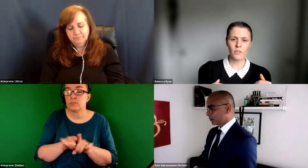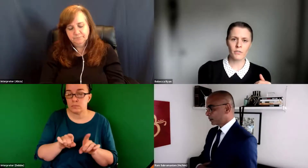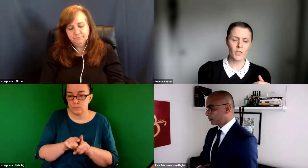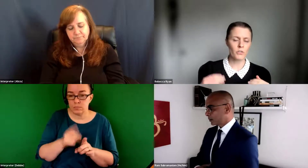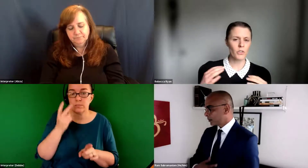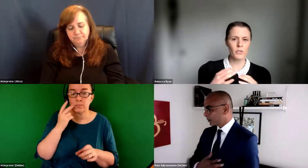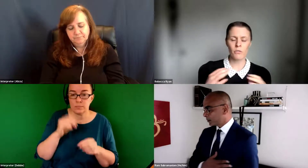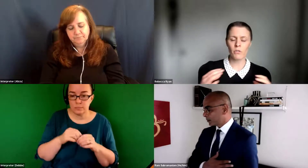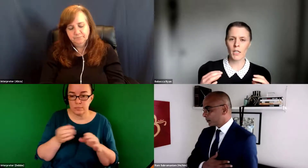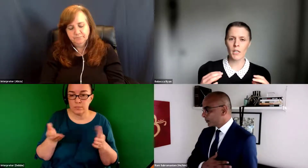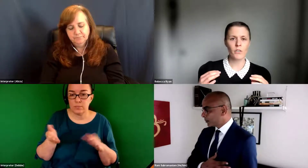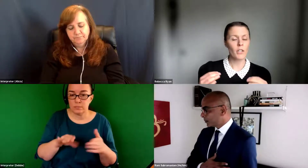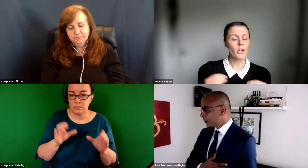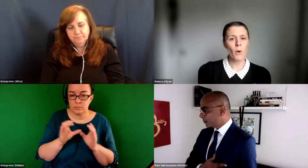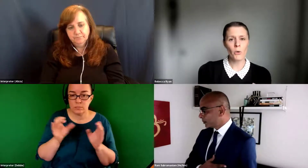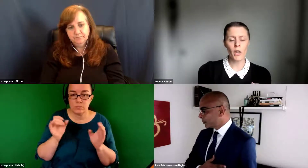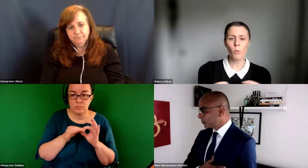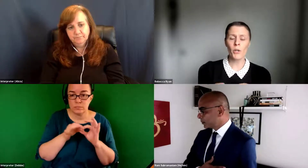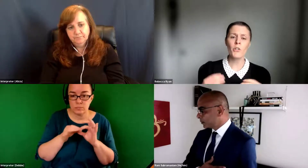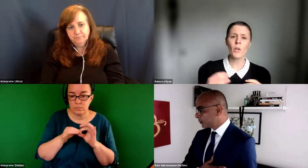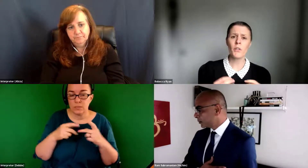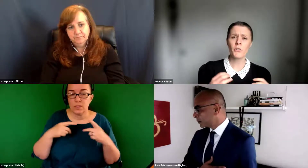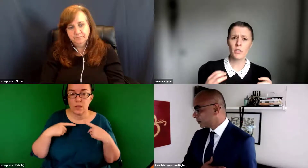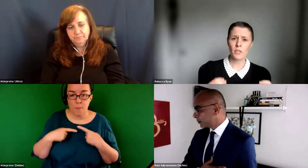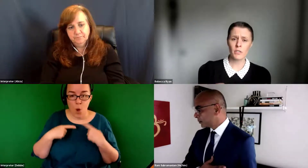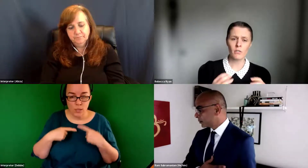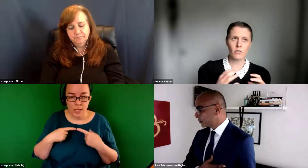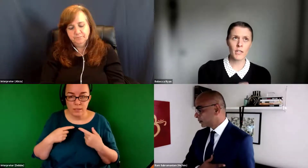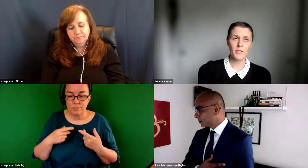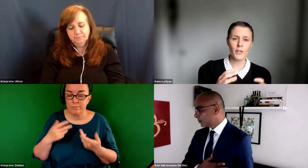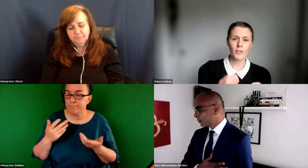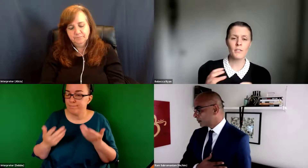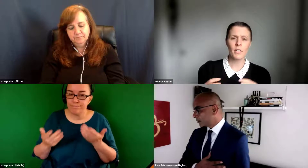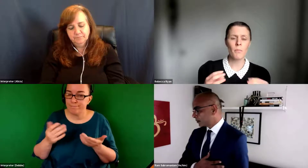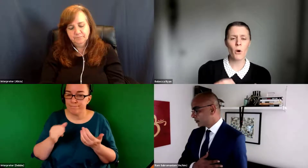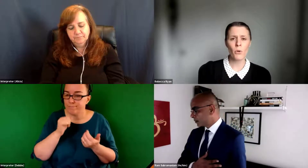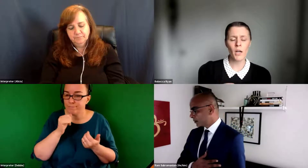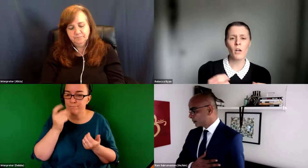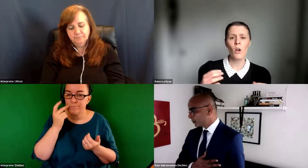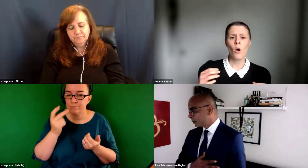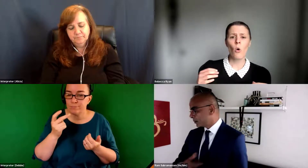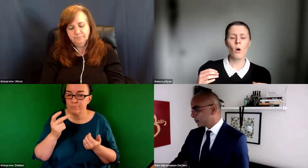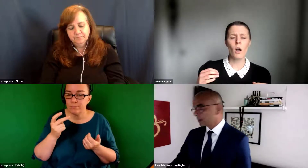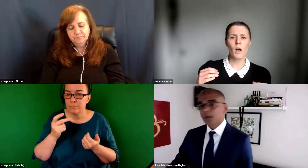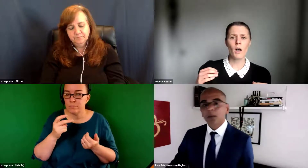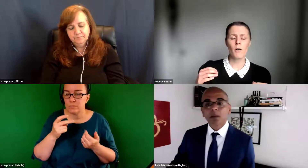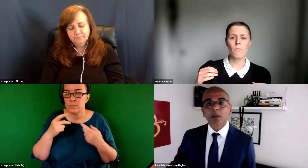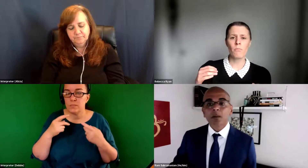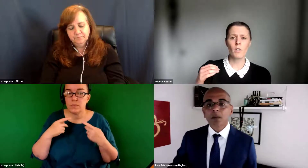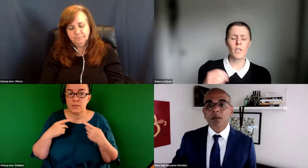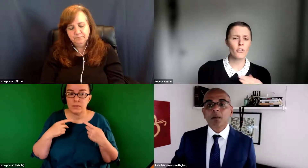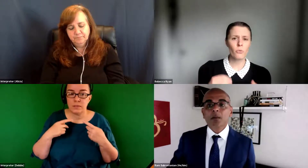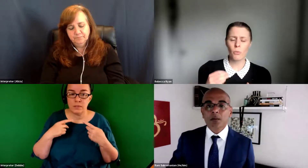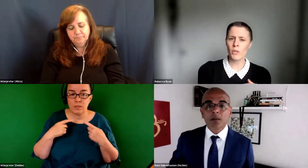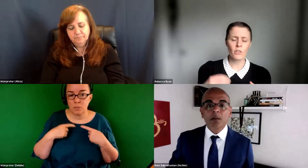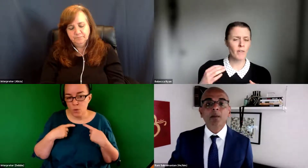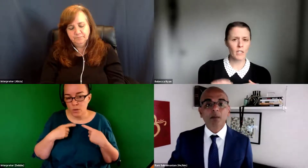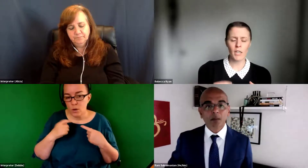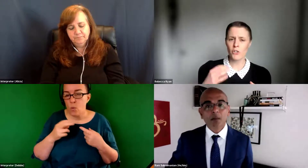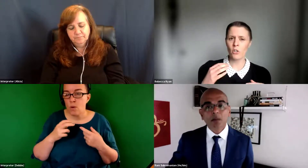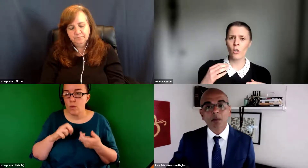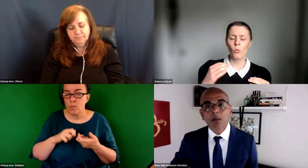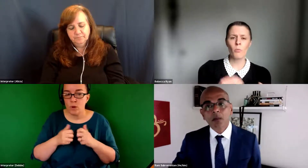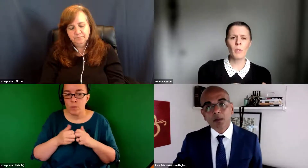their death certificates, or you see related as like pneumonia, where you don't necessarily see pneumonia or issues with